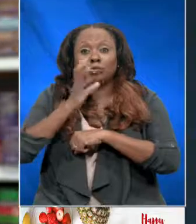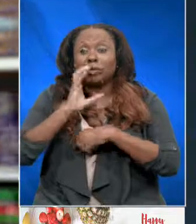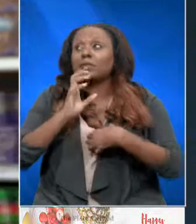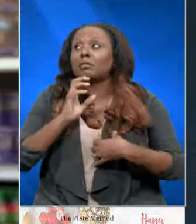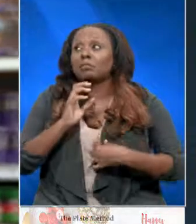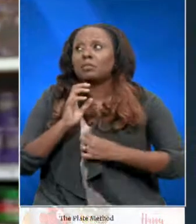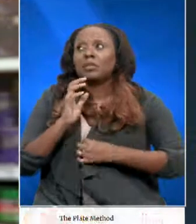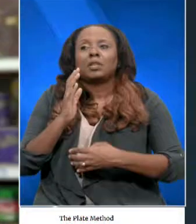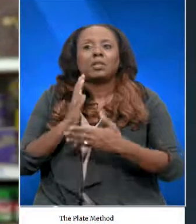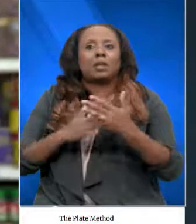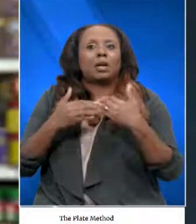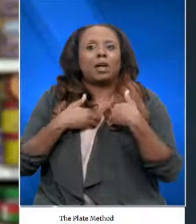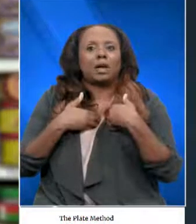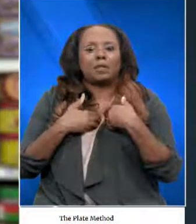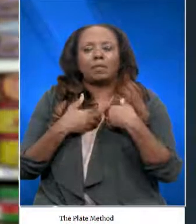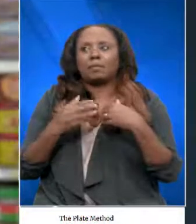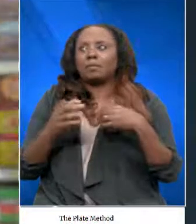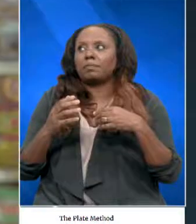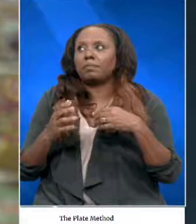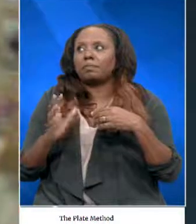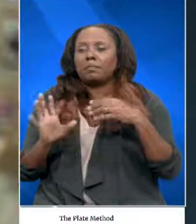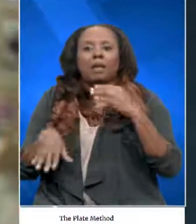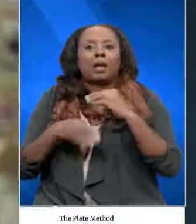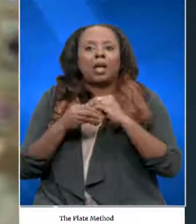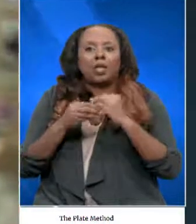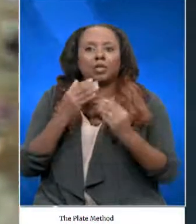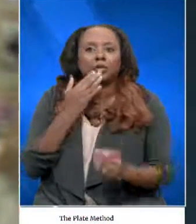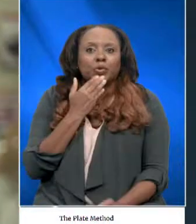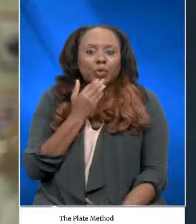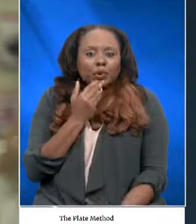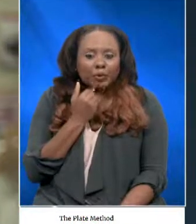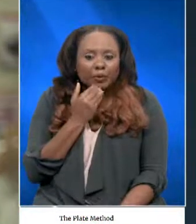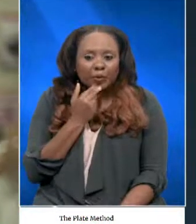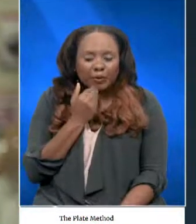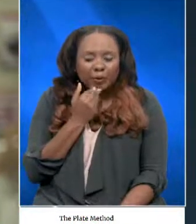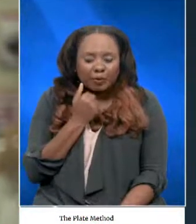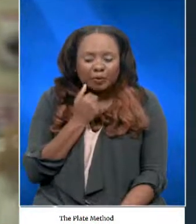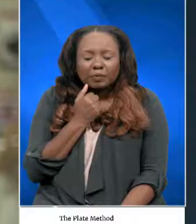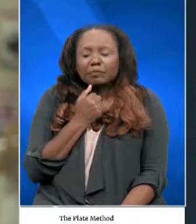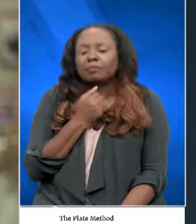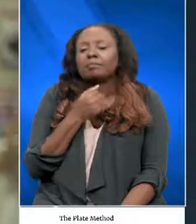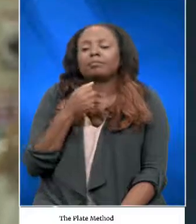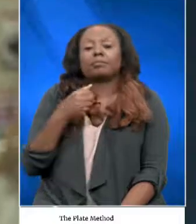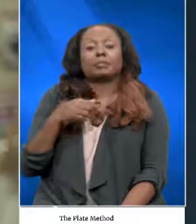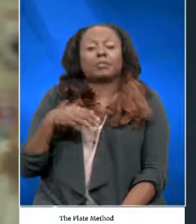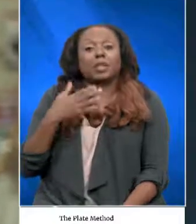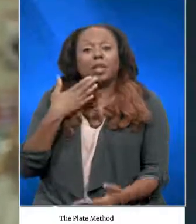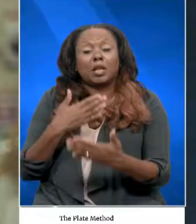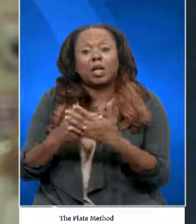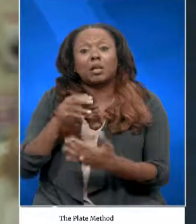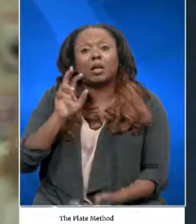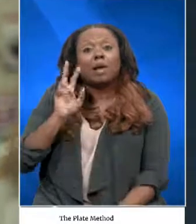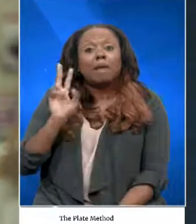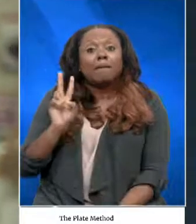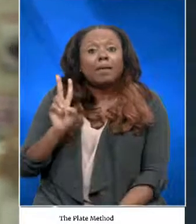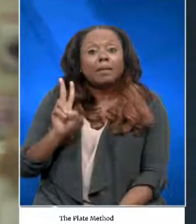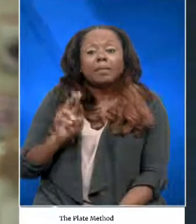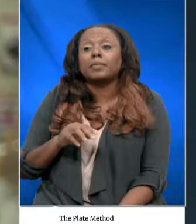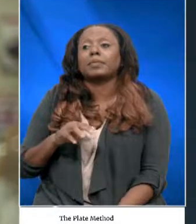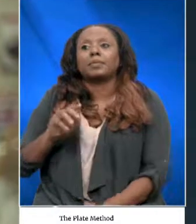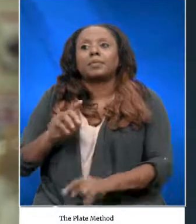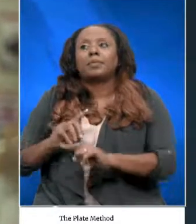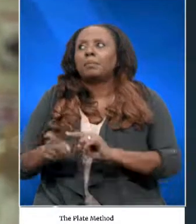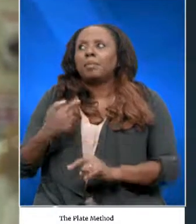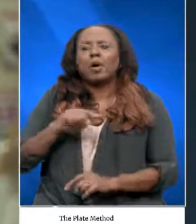some of them might have added vitamins and minerals, but plenty of them have added sugar. And we give our children chocolate drinks